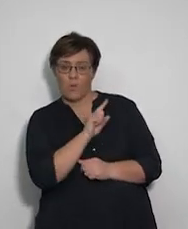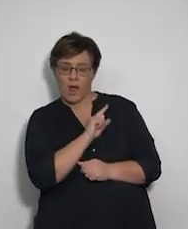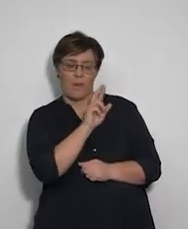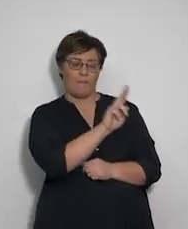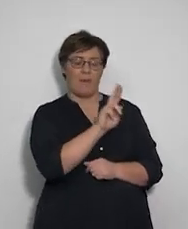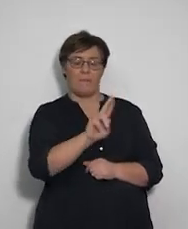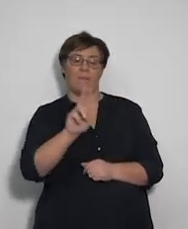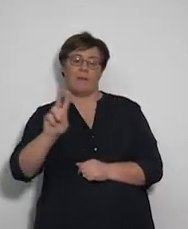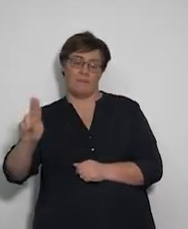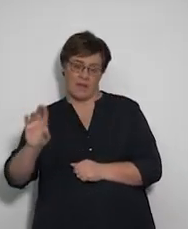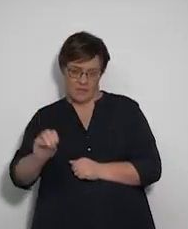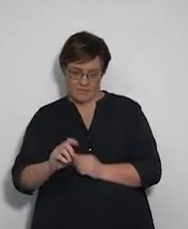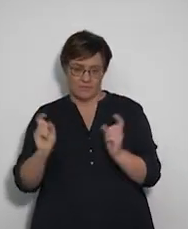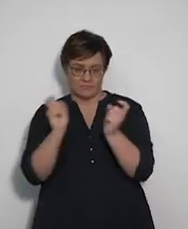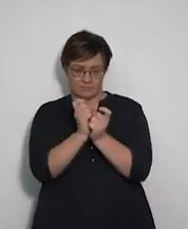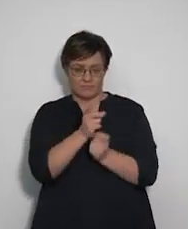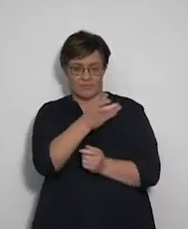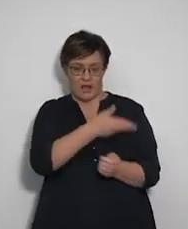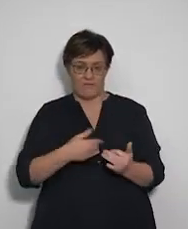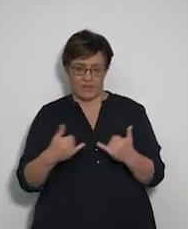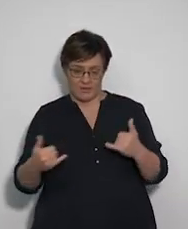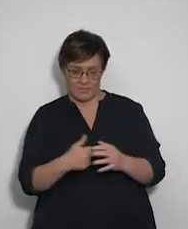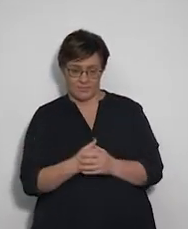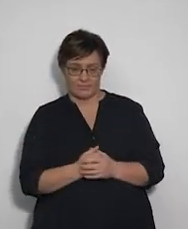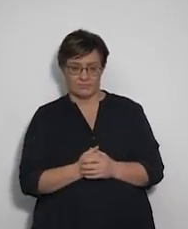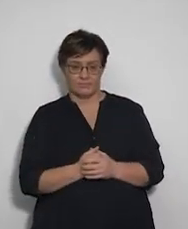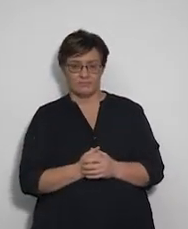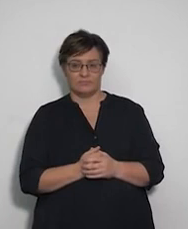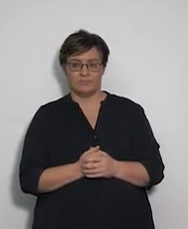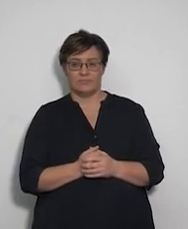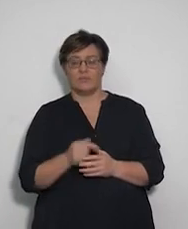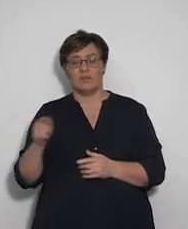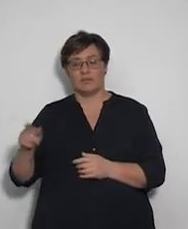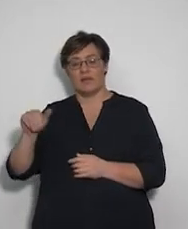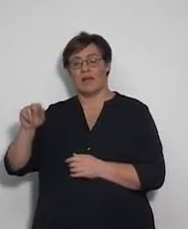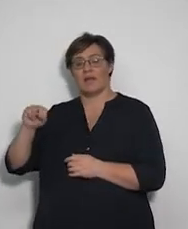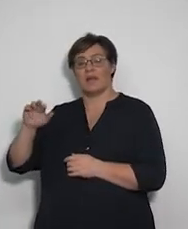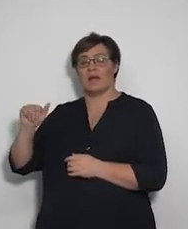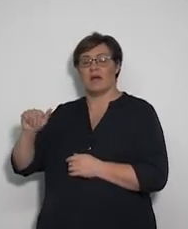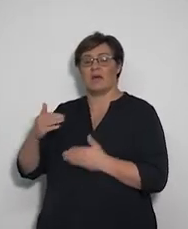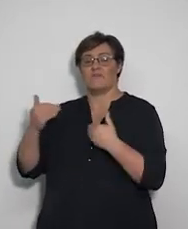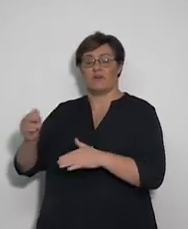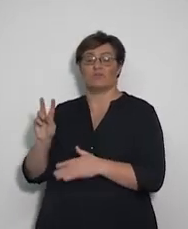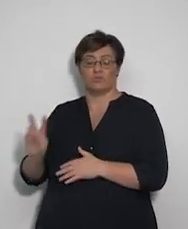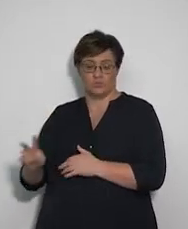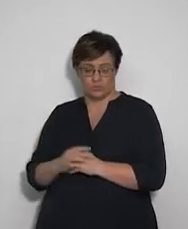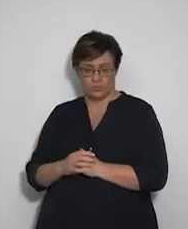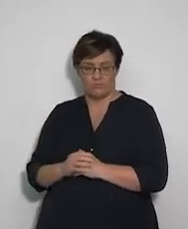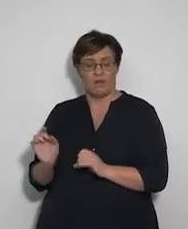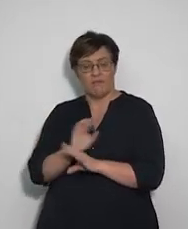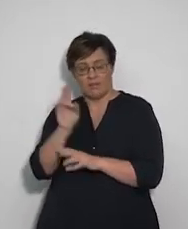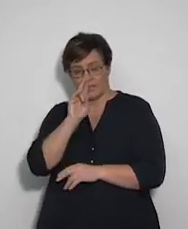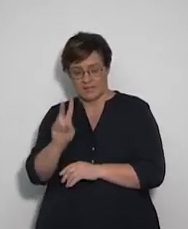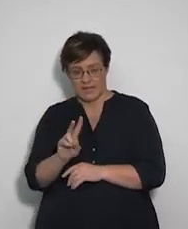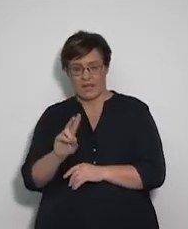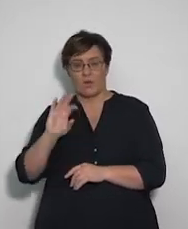see that there are pairs of chromosomes meeting at the equator. And this is going to be anaphase 2, and here we can